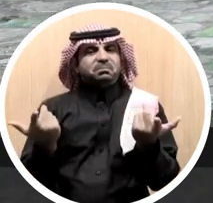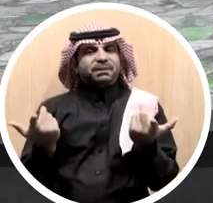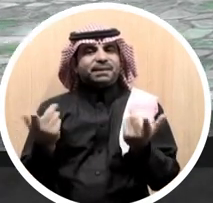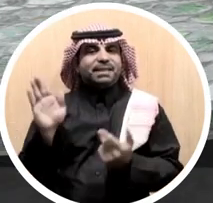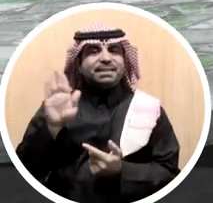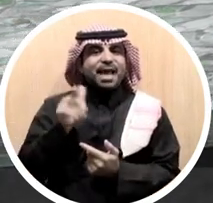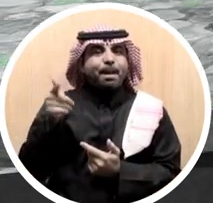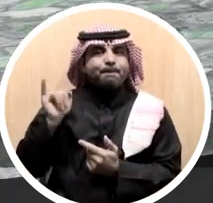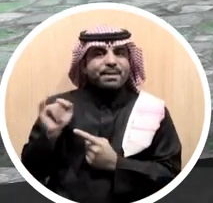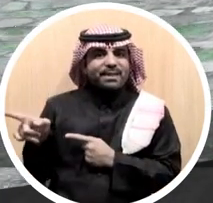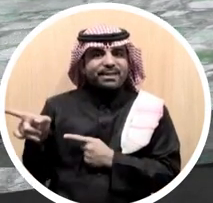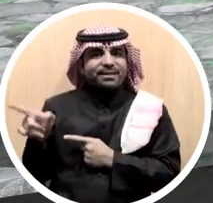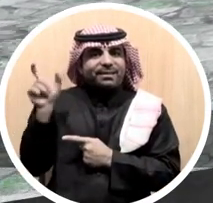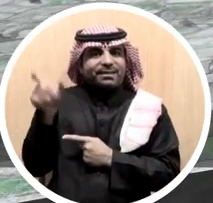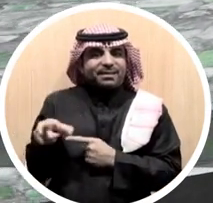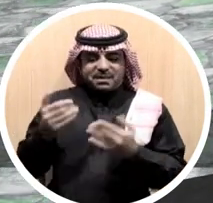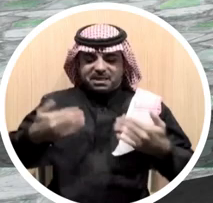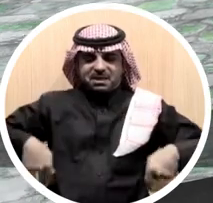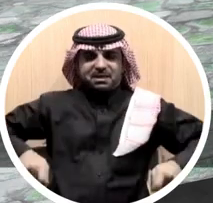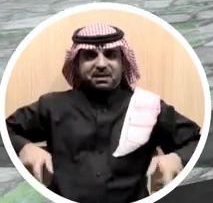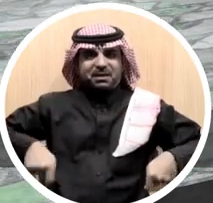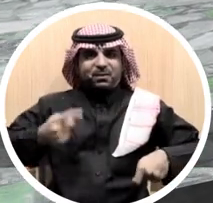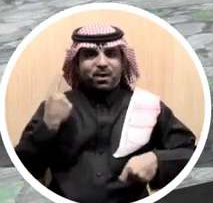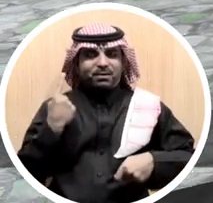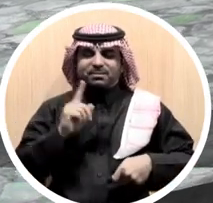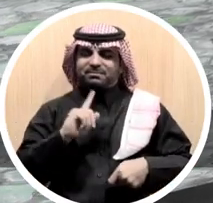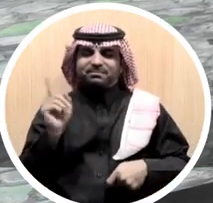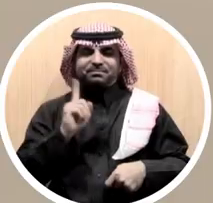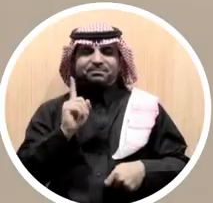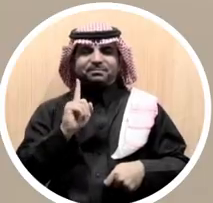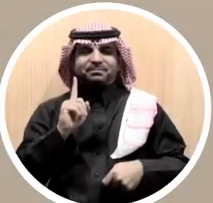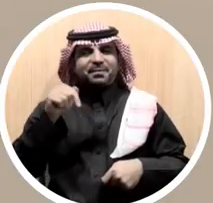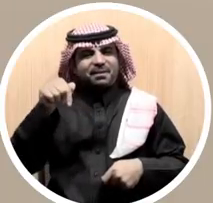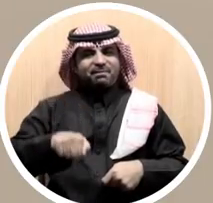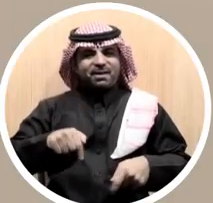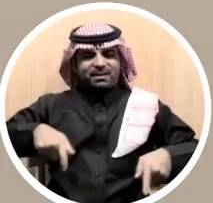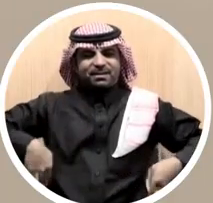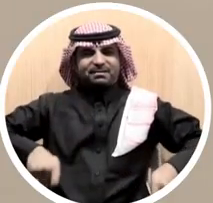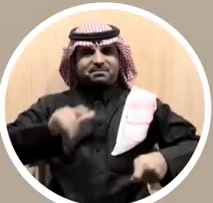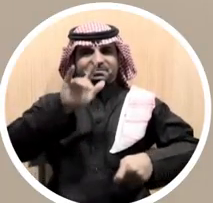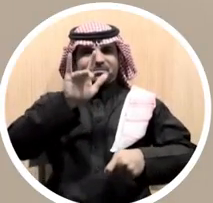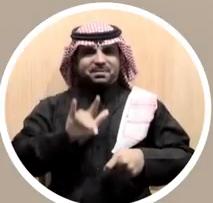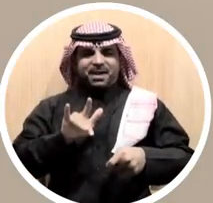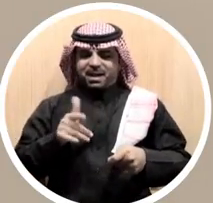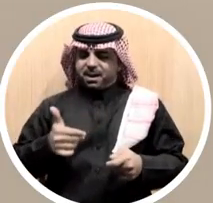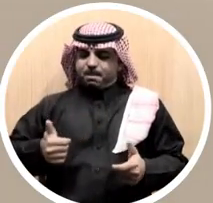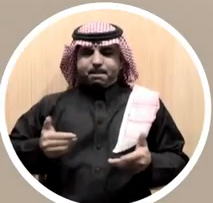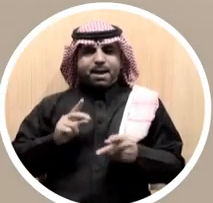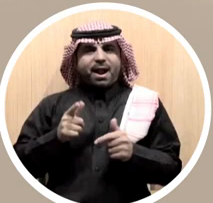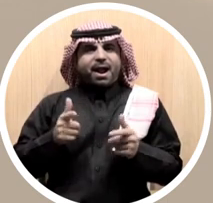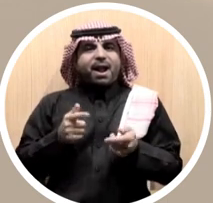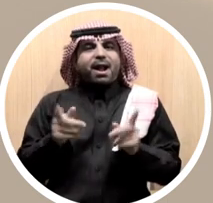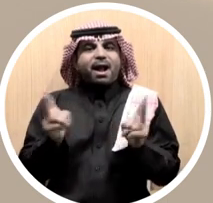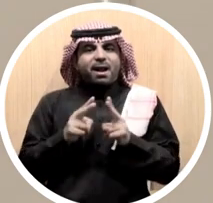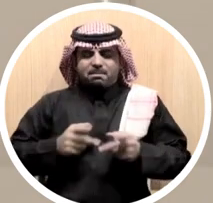wheelchair. Sami's had access to a powered chair and sign language. Sami rides a motorized wheelchair up a ramp to